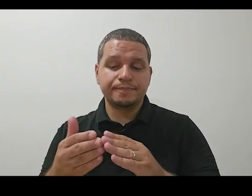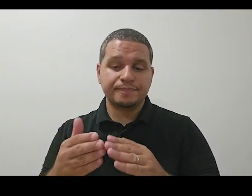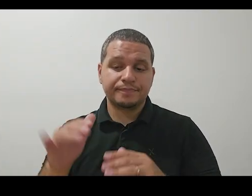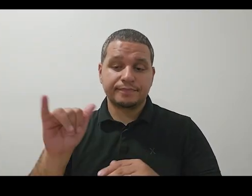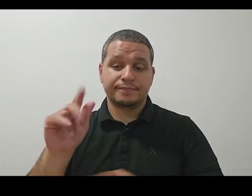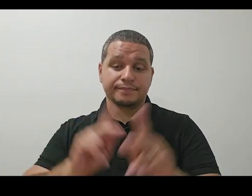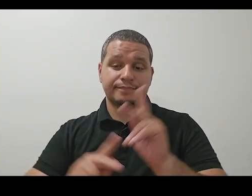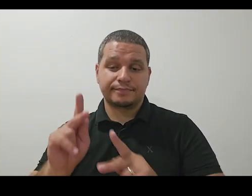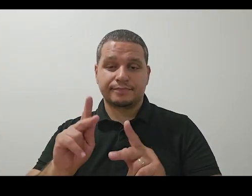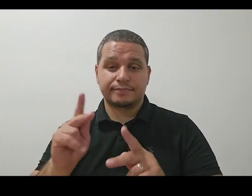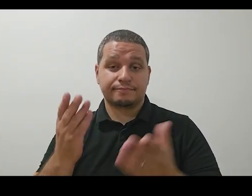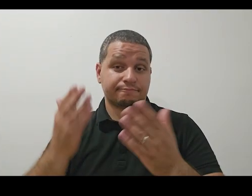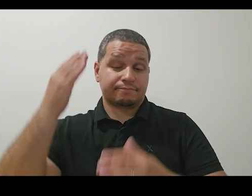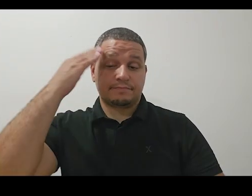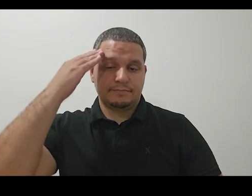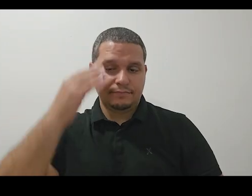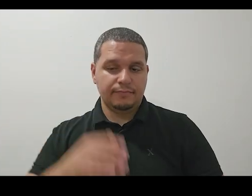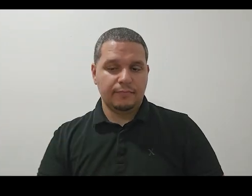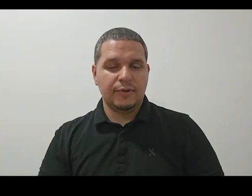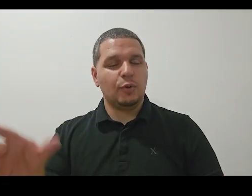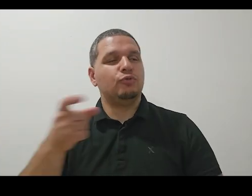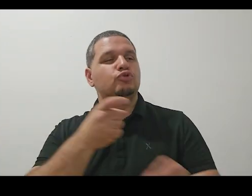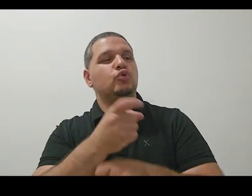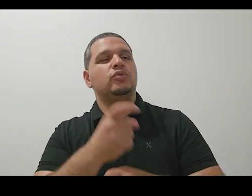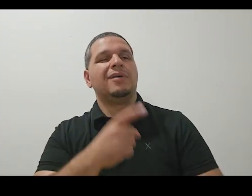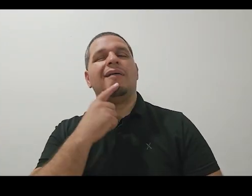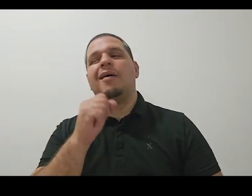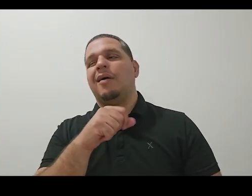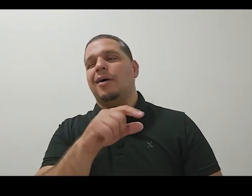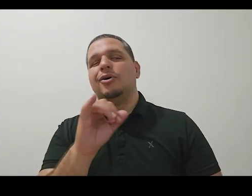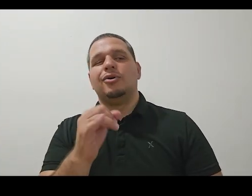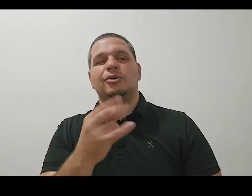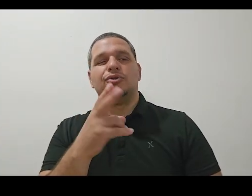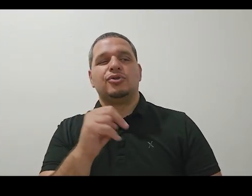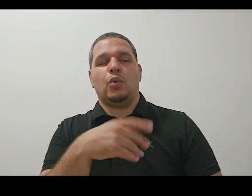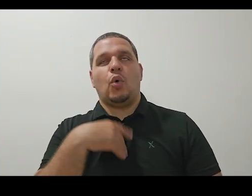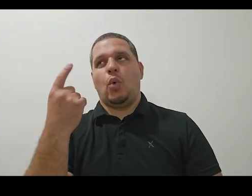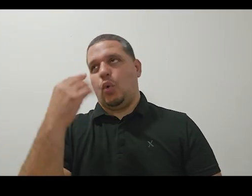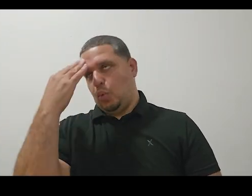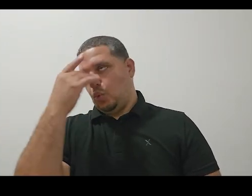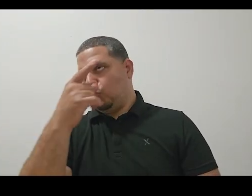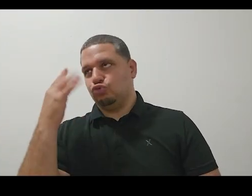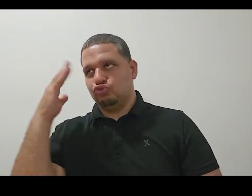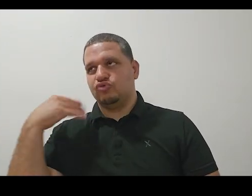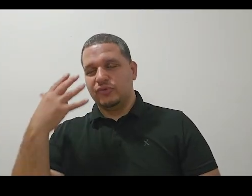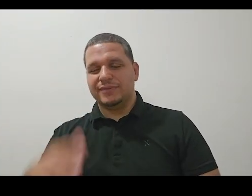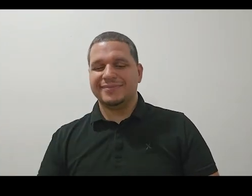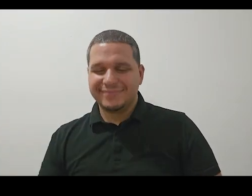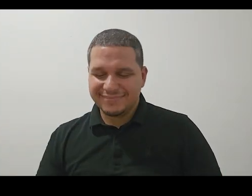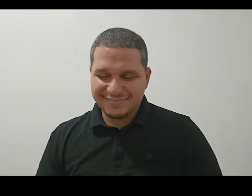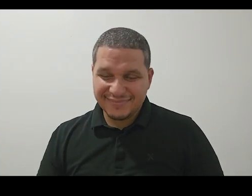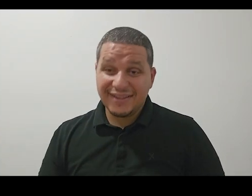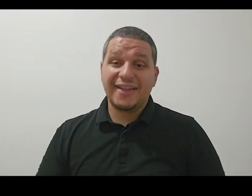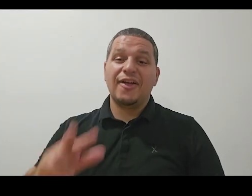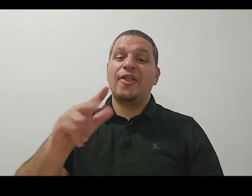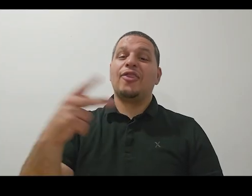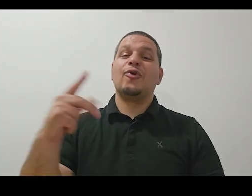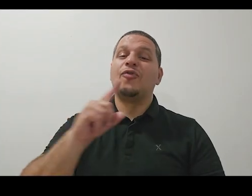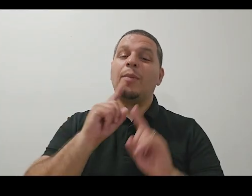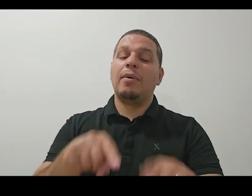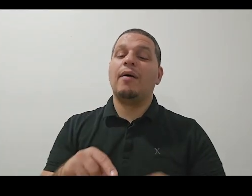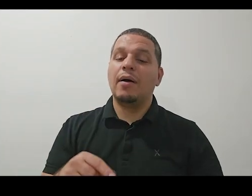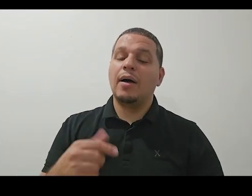the community that people might know me in a joking way, is that, yeah, John, we always knew you were crazy, right? But the